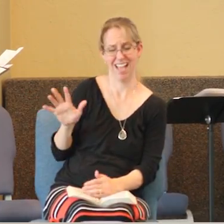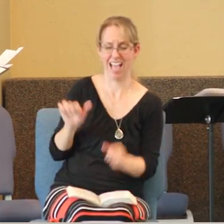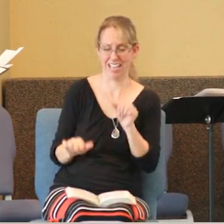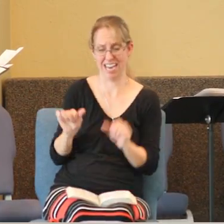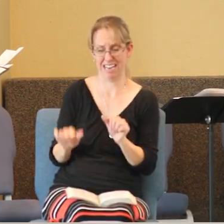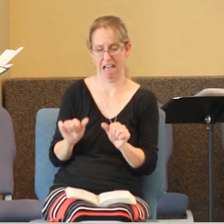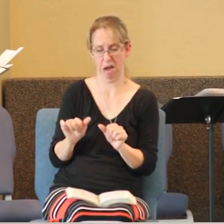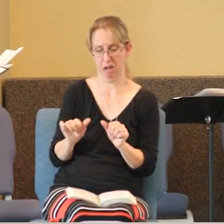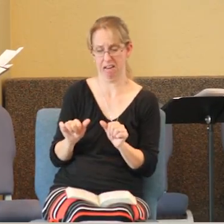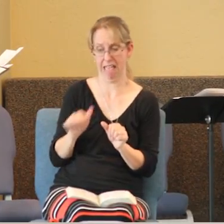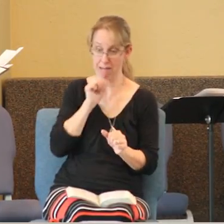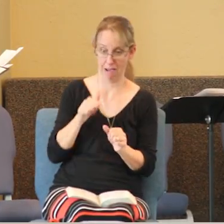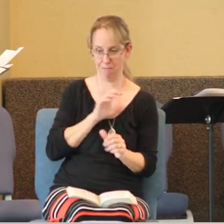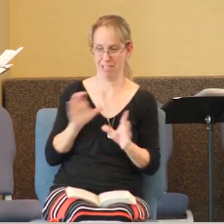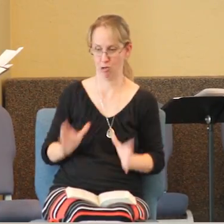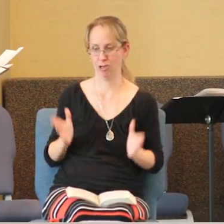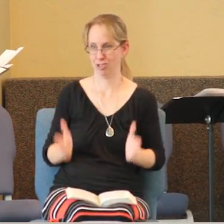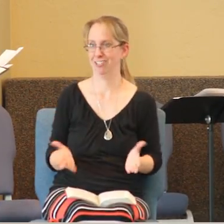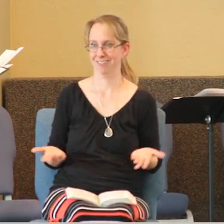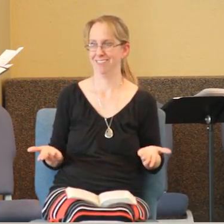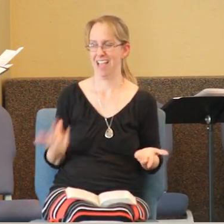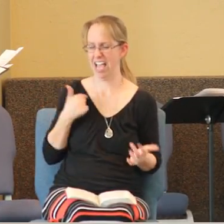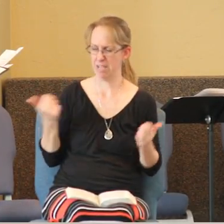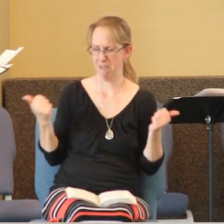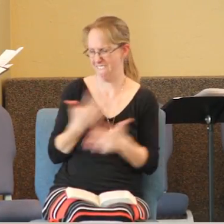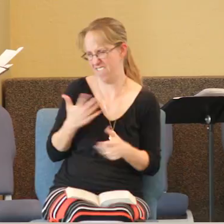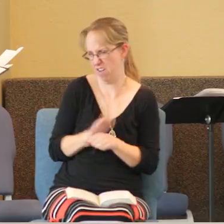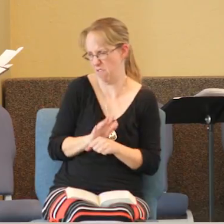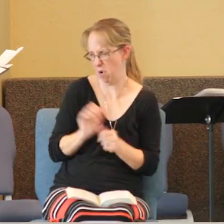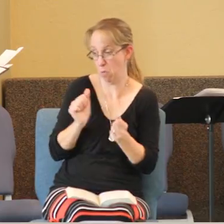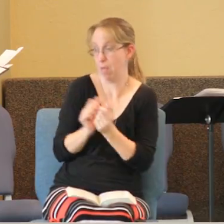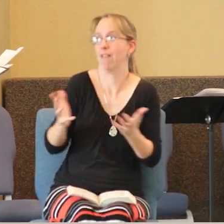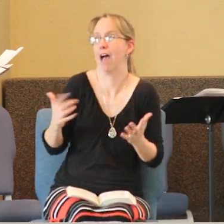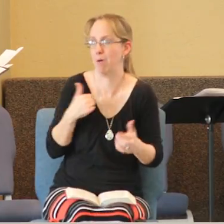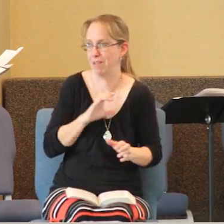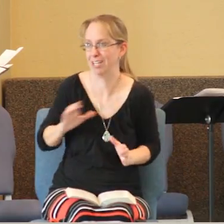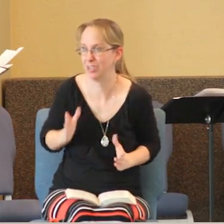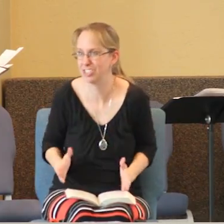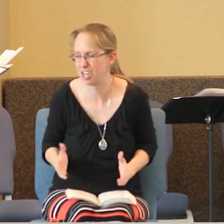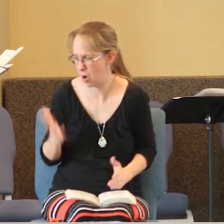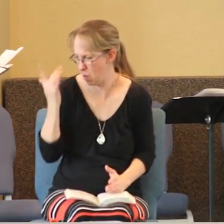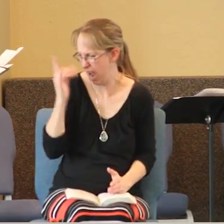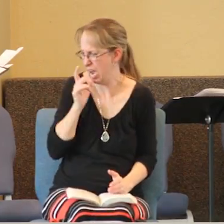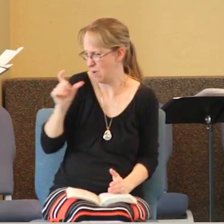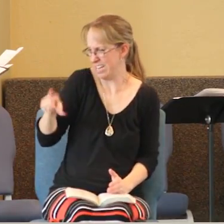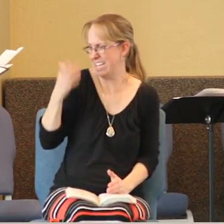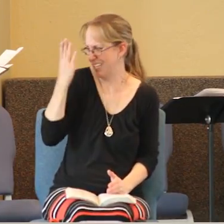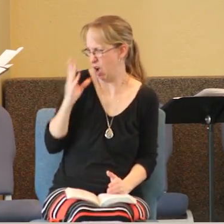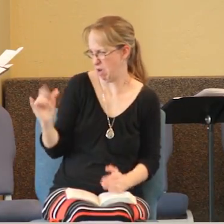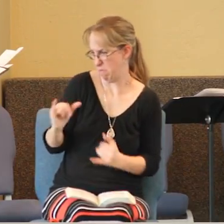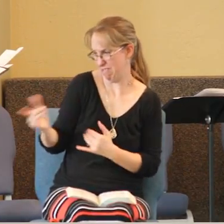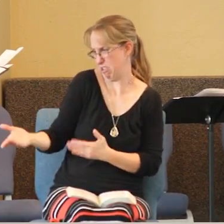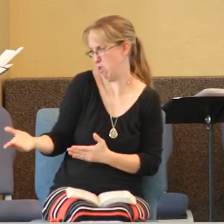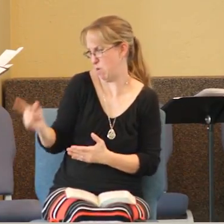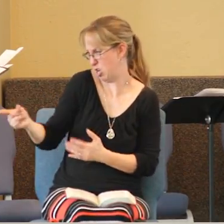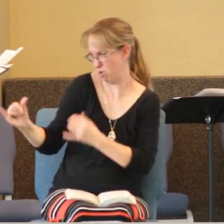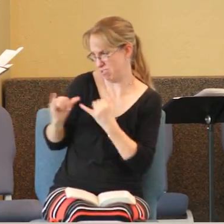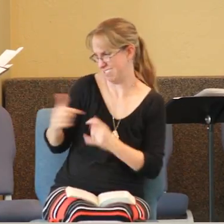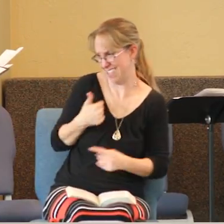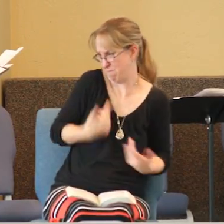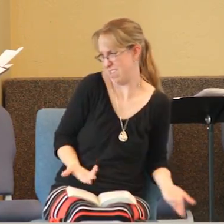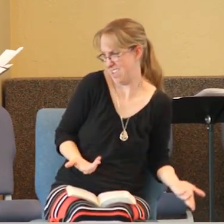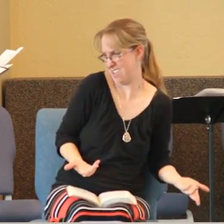Christian. I can be fearful without being a Christian. Why do I need God to be like you when you're just like